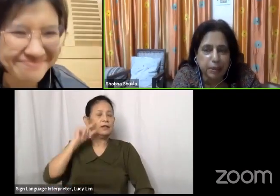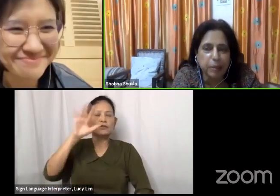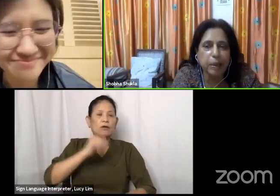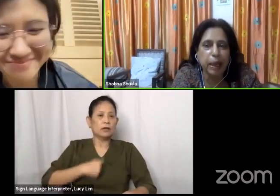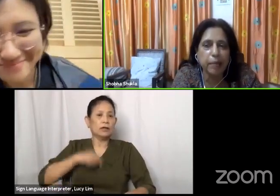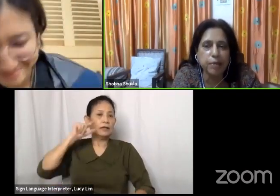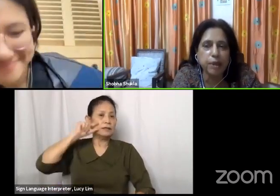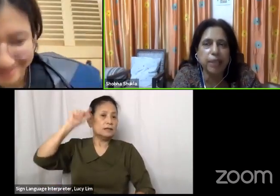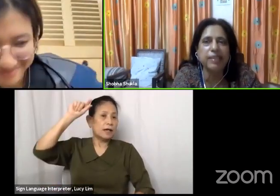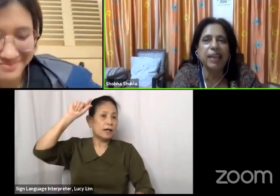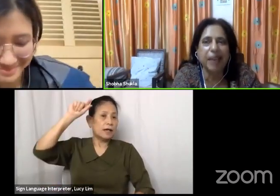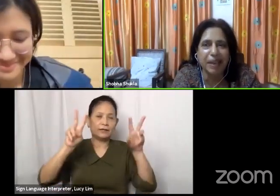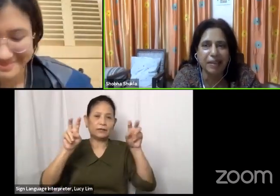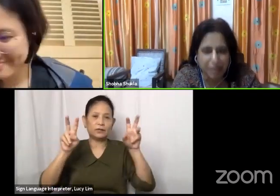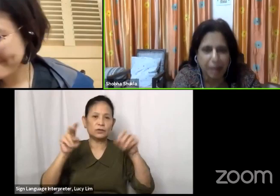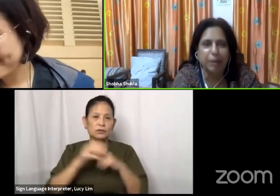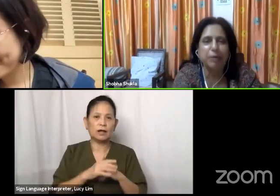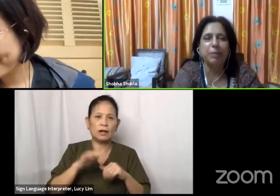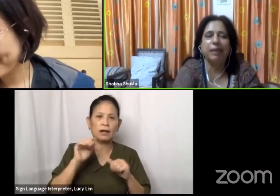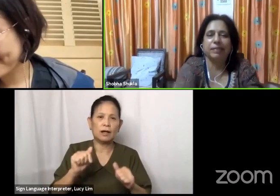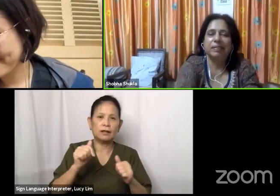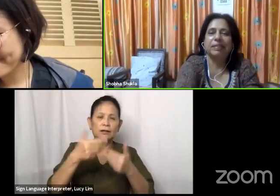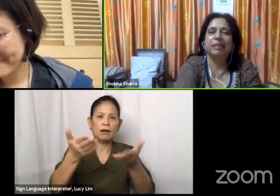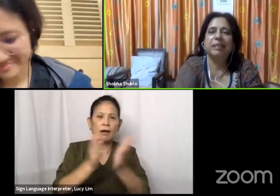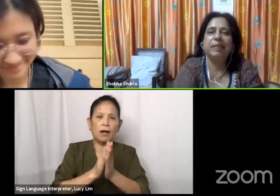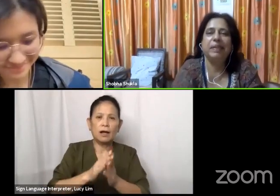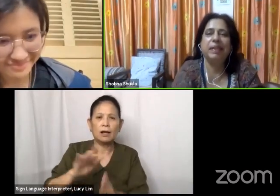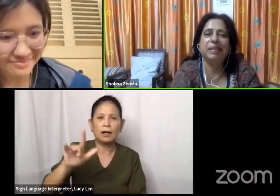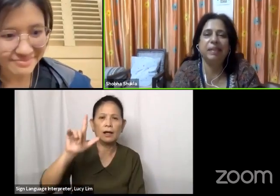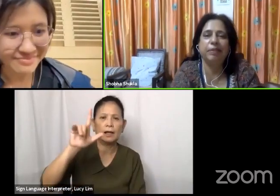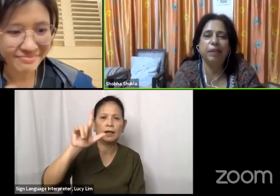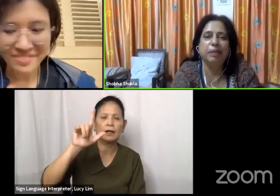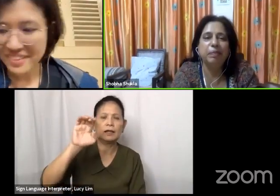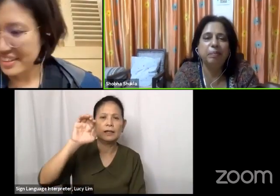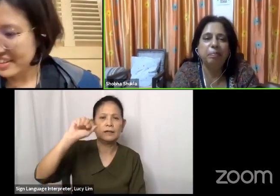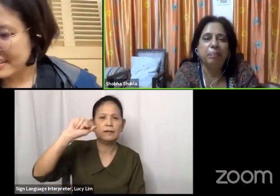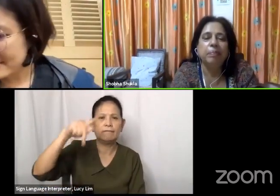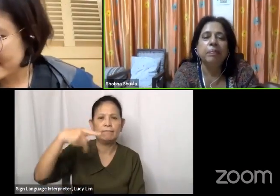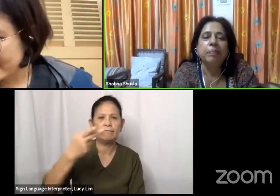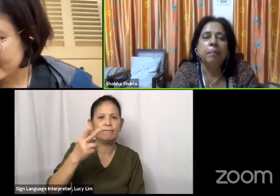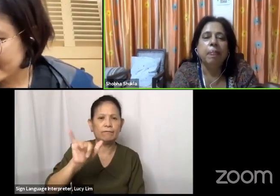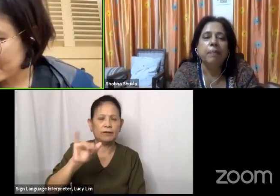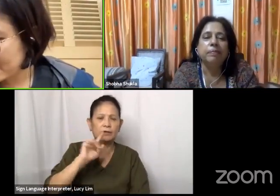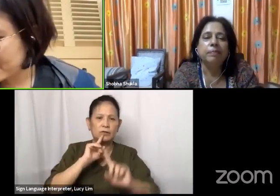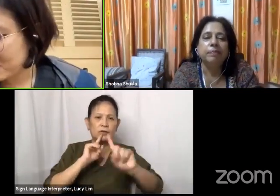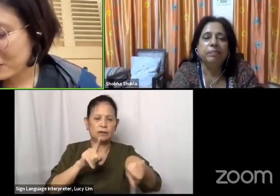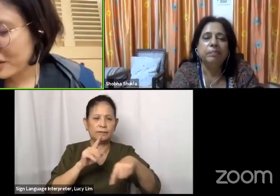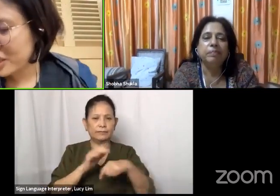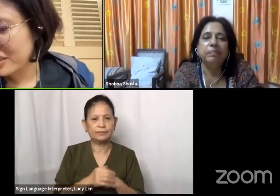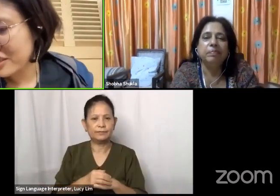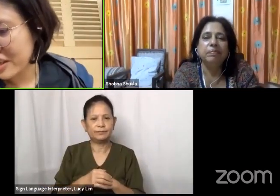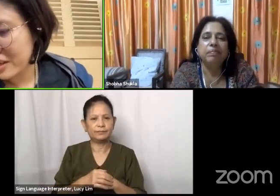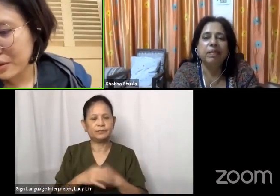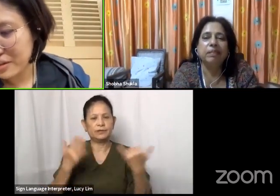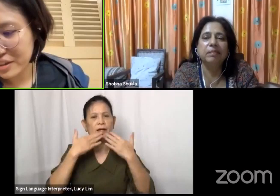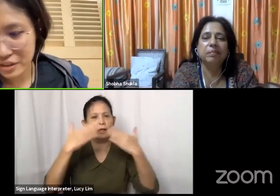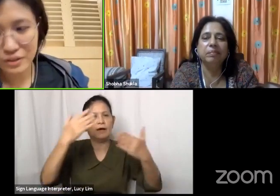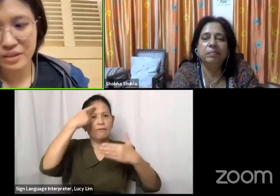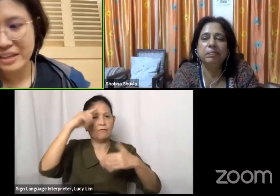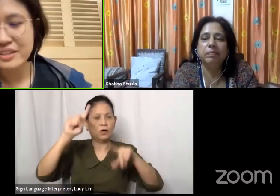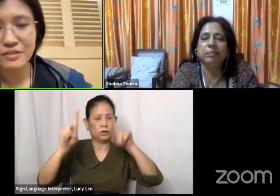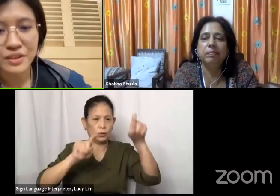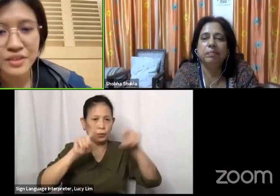but I'm sure others can add something to that. Yes, Leafy. Thanks, Kapana, for the questions.